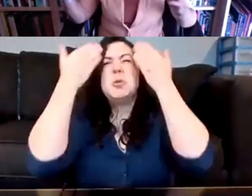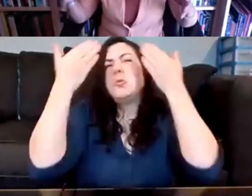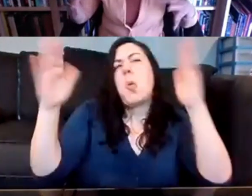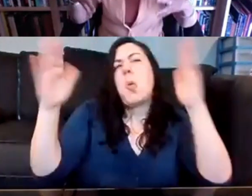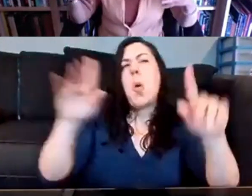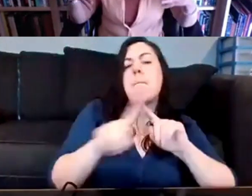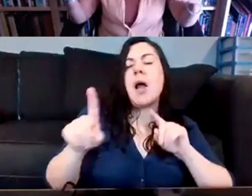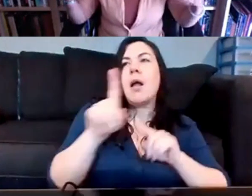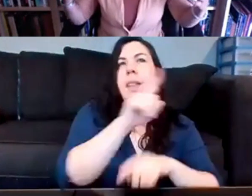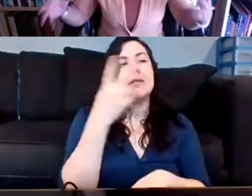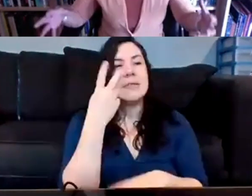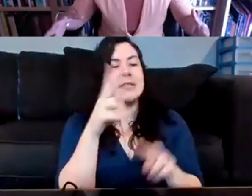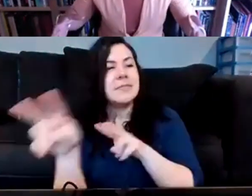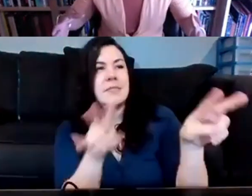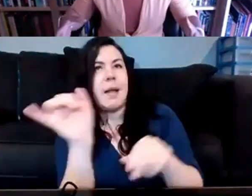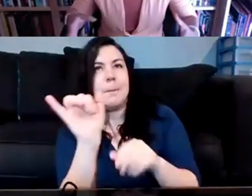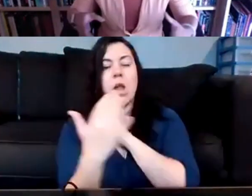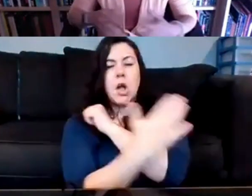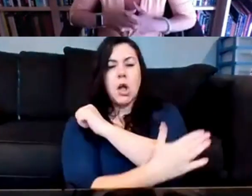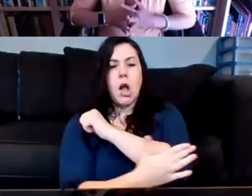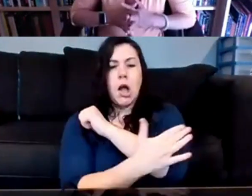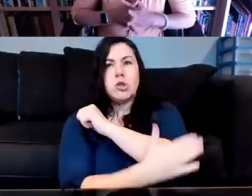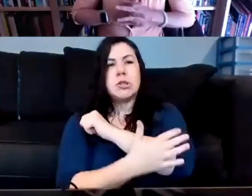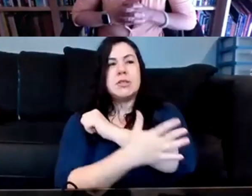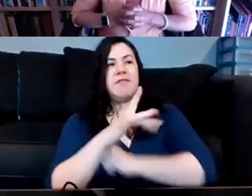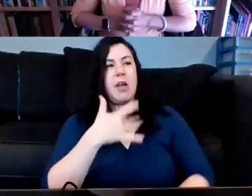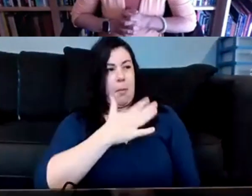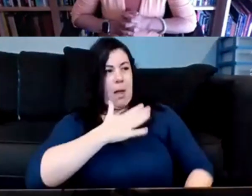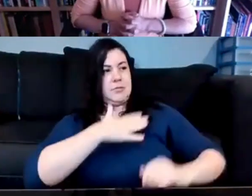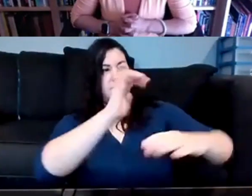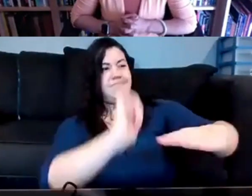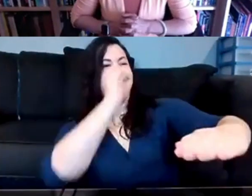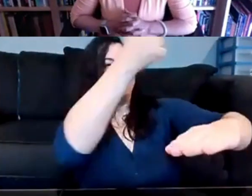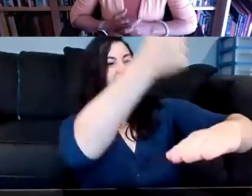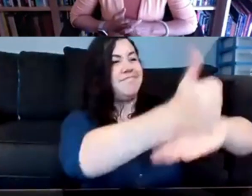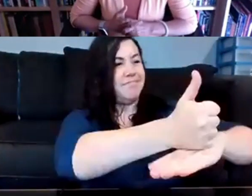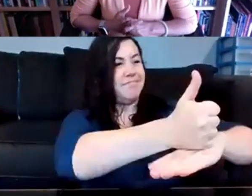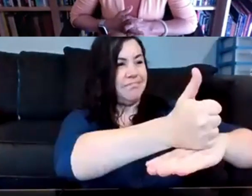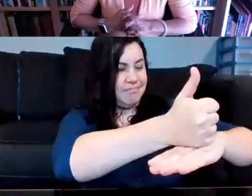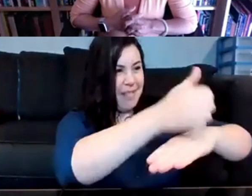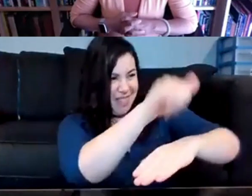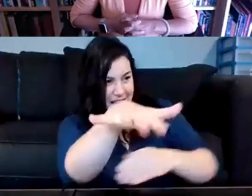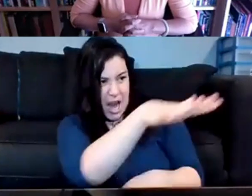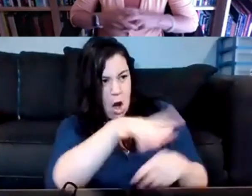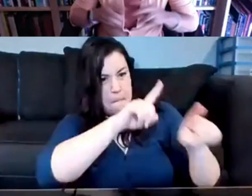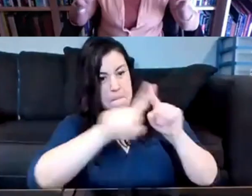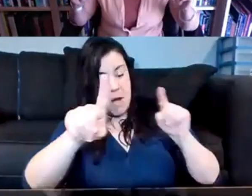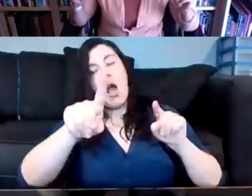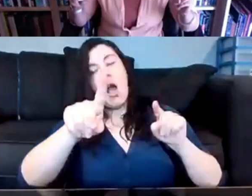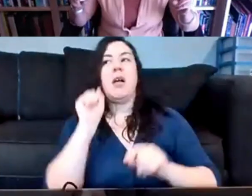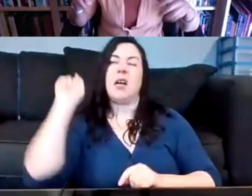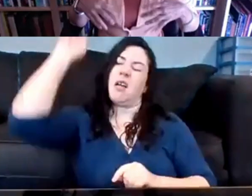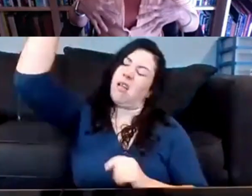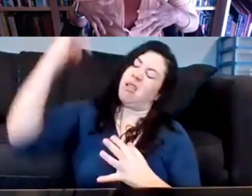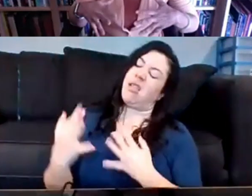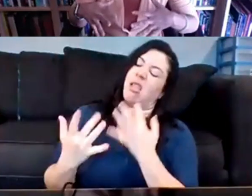the nation and they're situating themselves in that space. Well, in looking at images of lynching, the